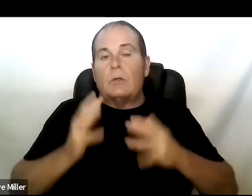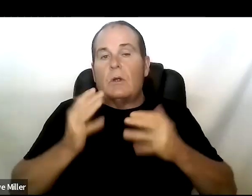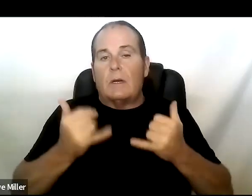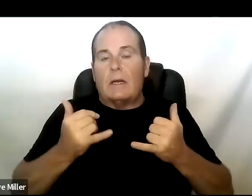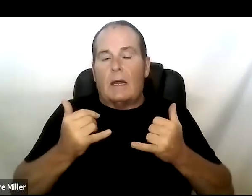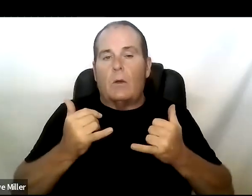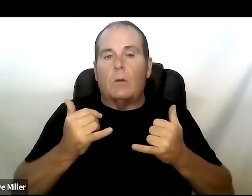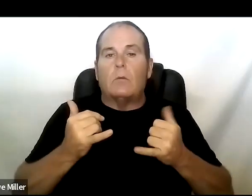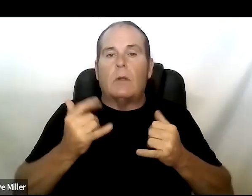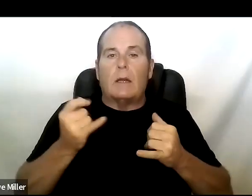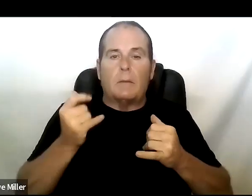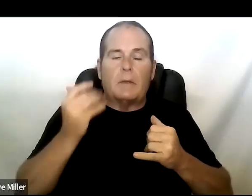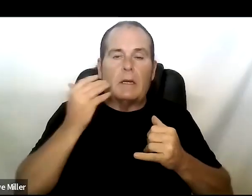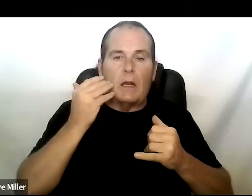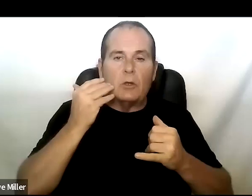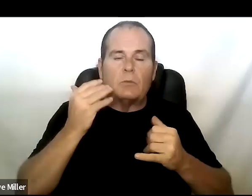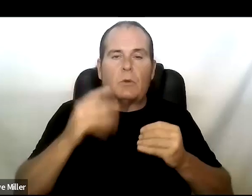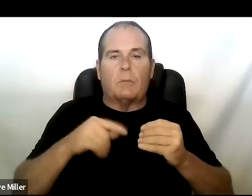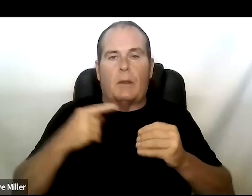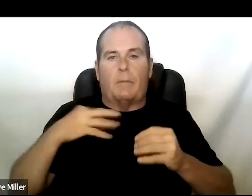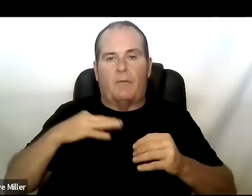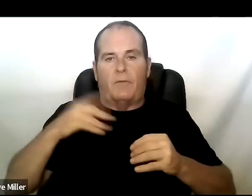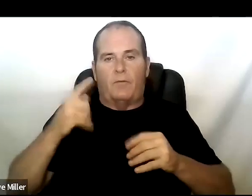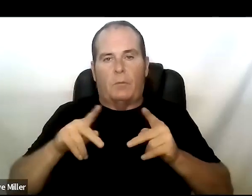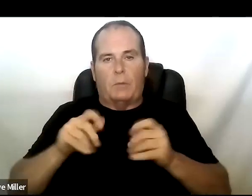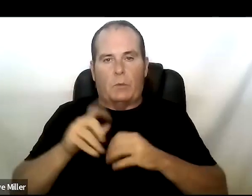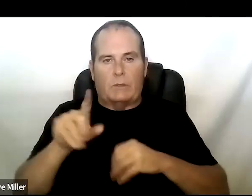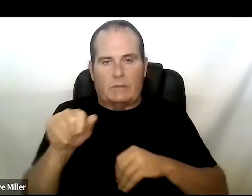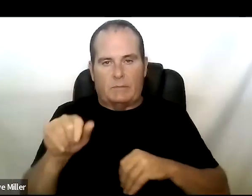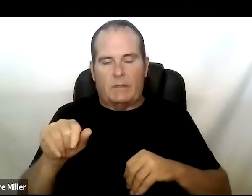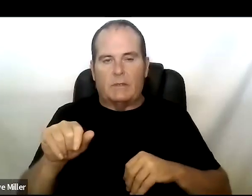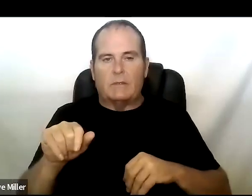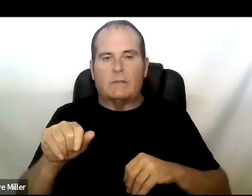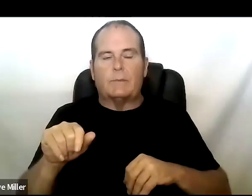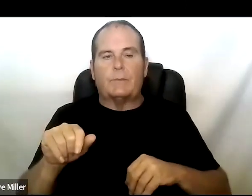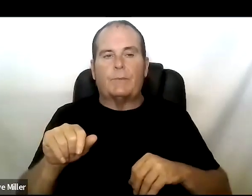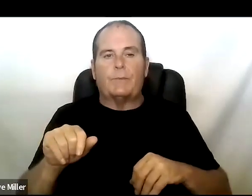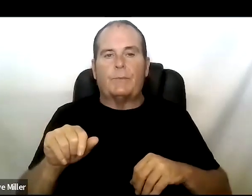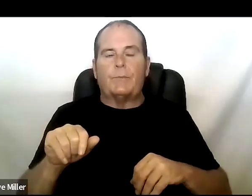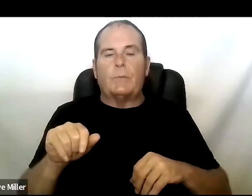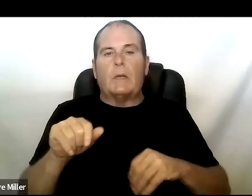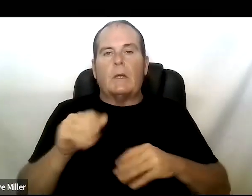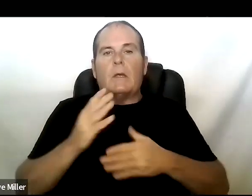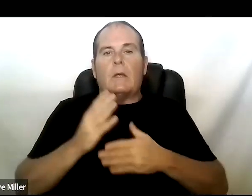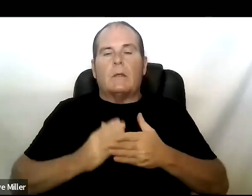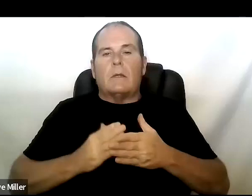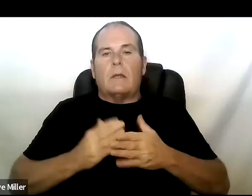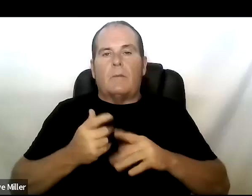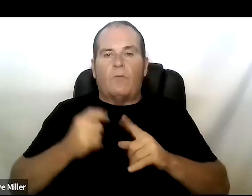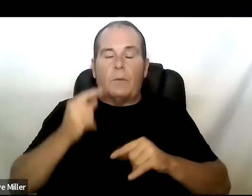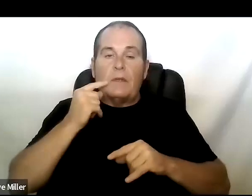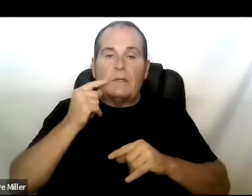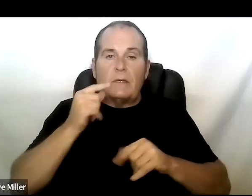little knowledgeable about benefits for people with disabilities. Someone from the San Antonio